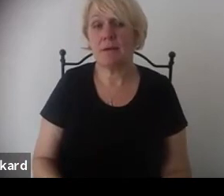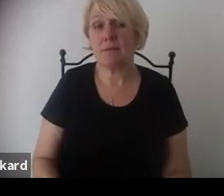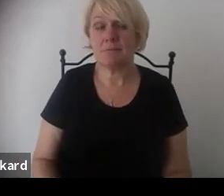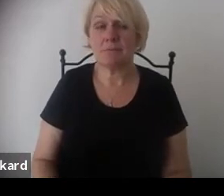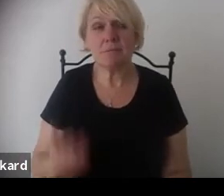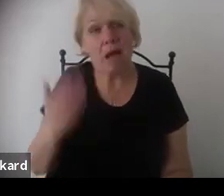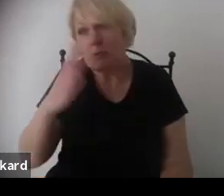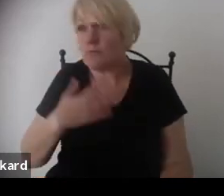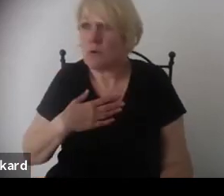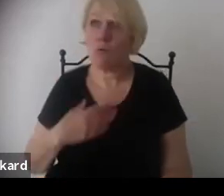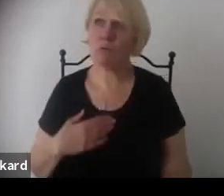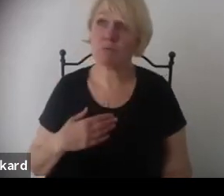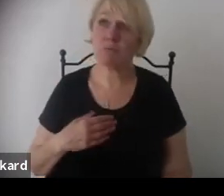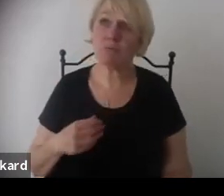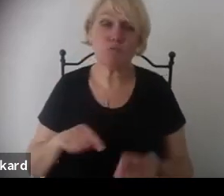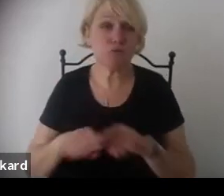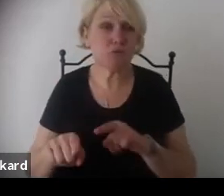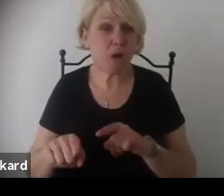know?